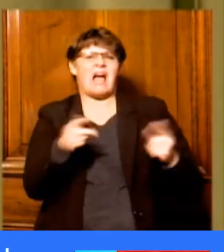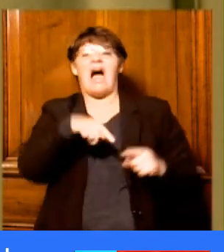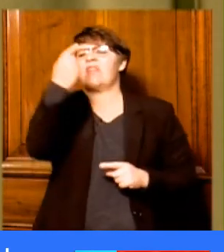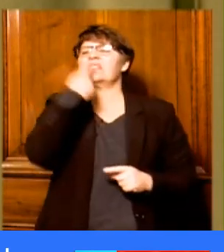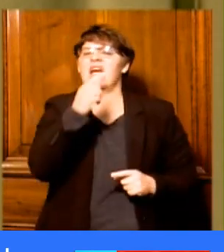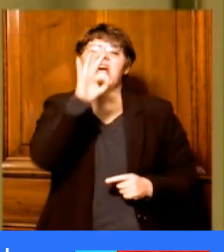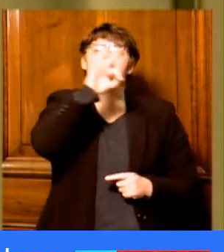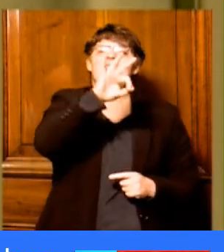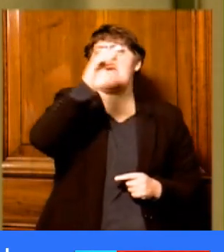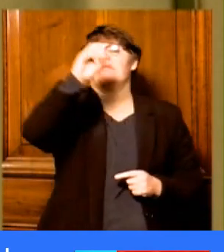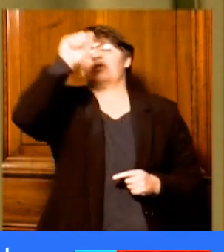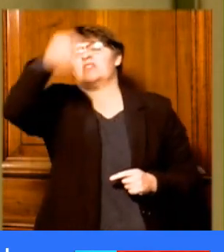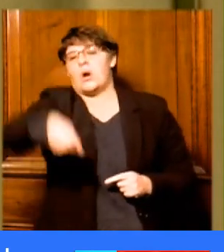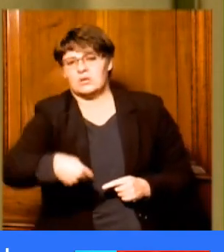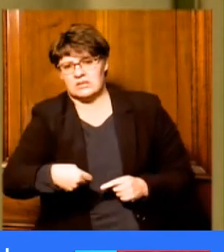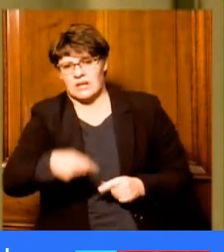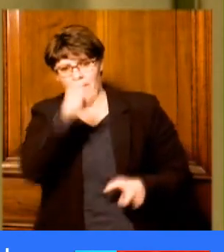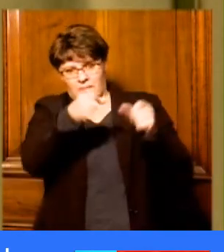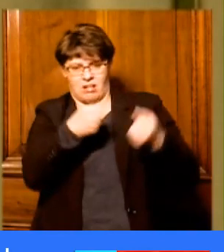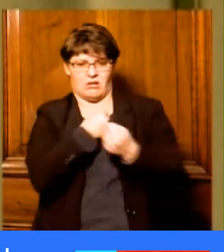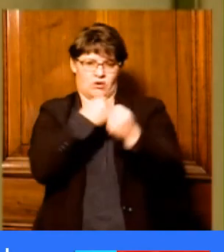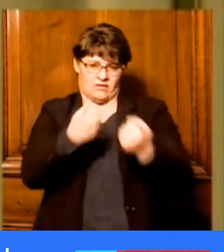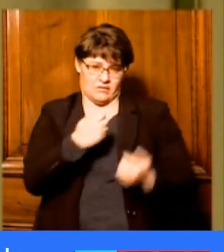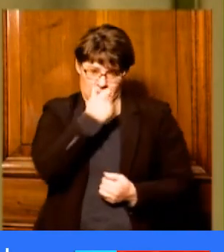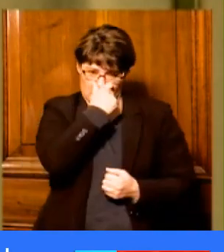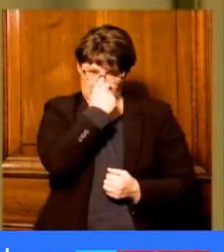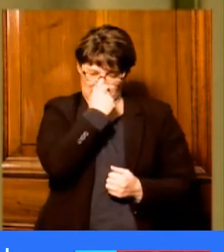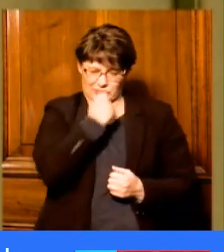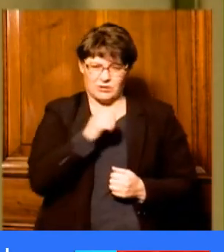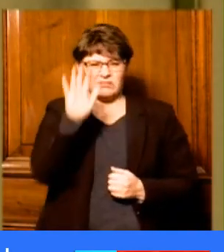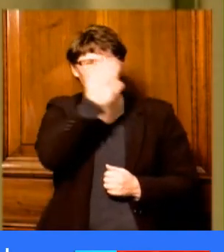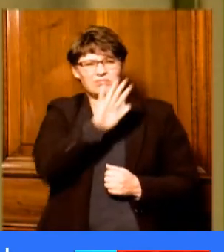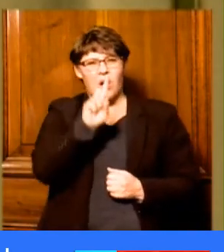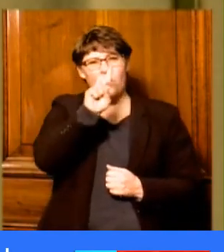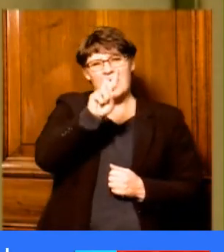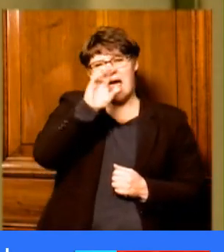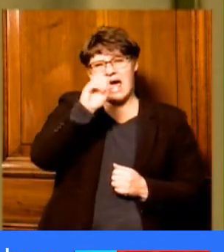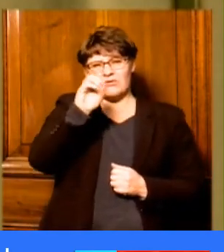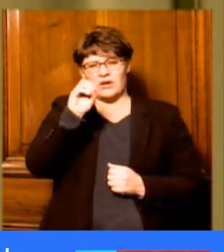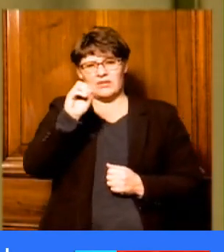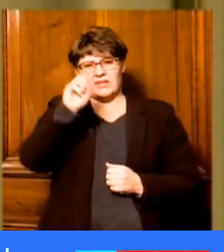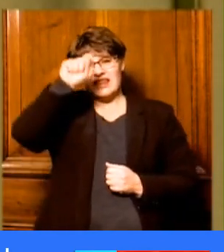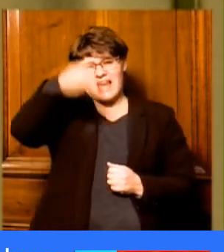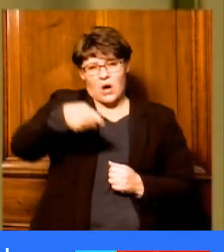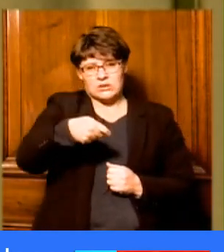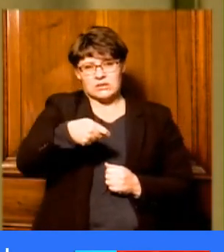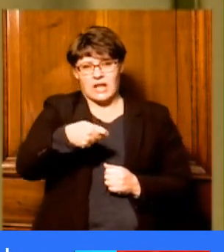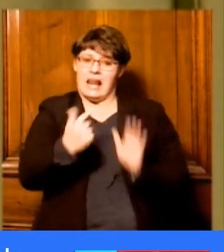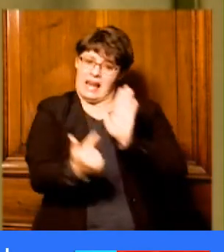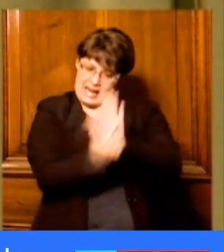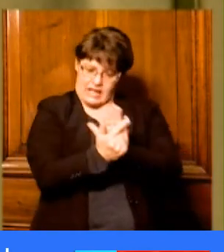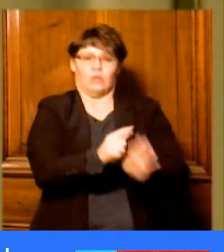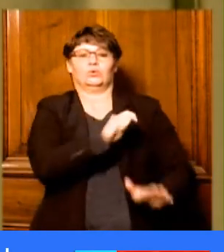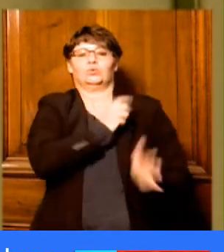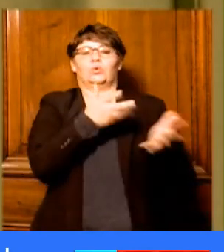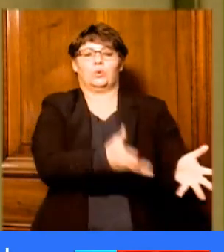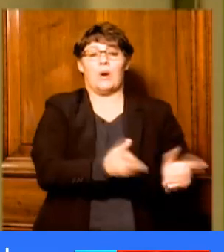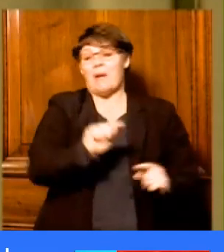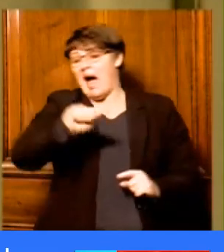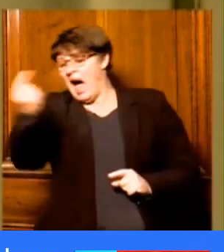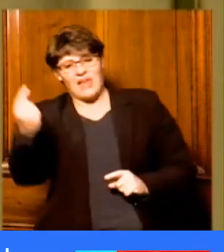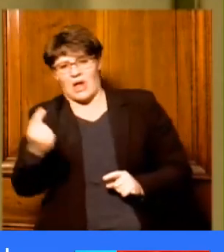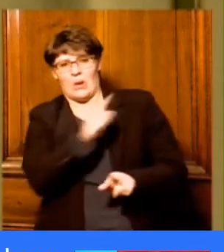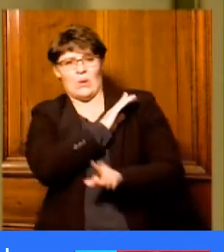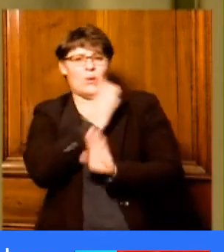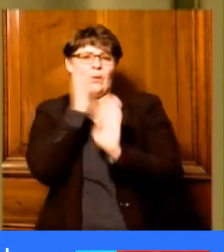300,000 operators out there. So we have in excess of 100,000 operators that are illegal. And they call them,